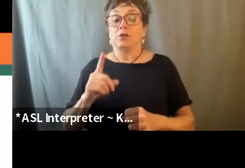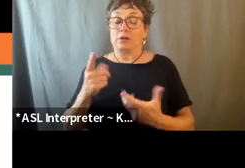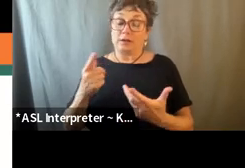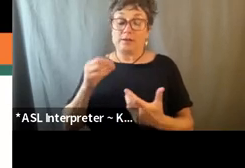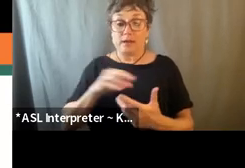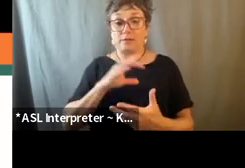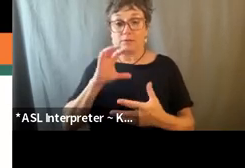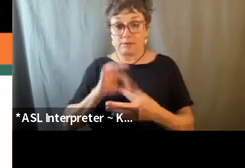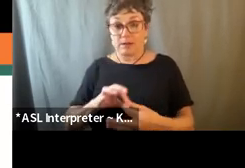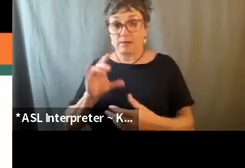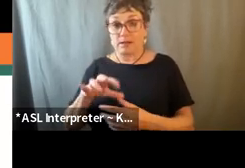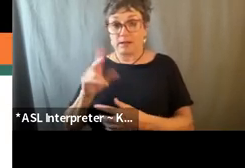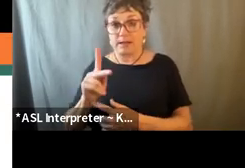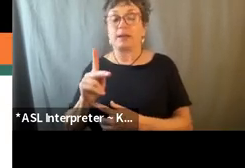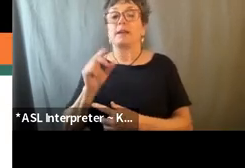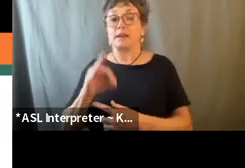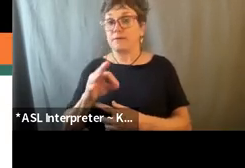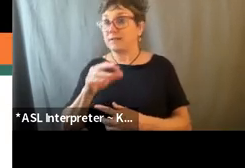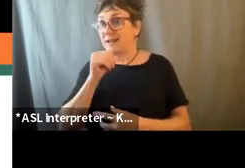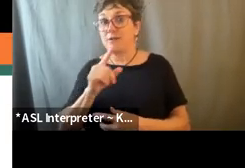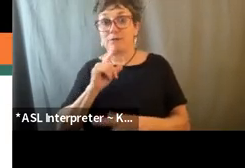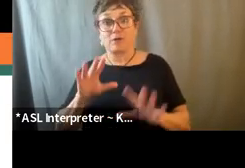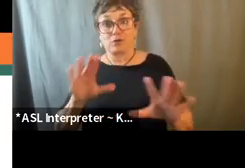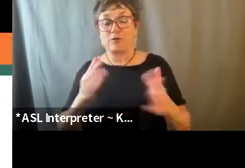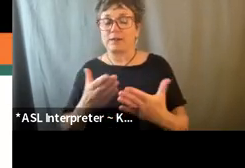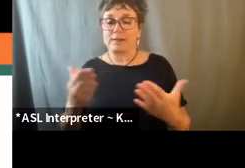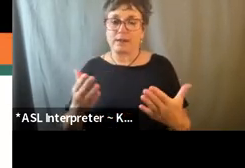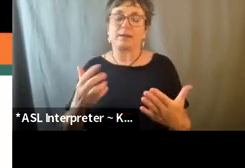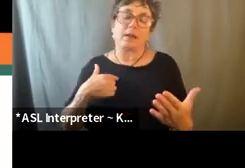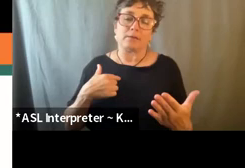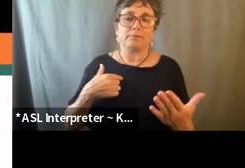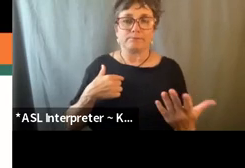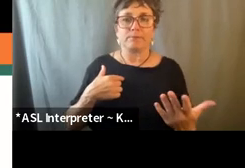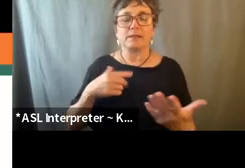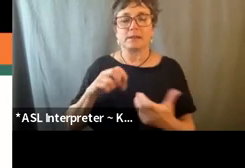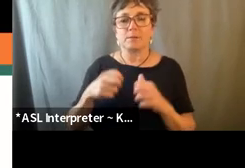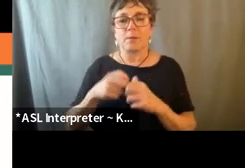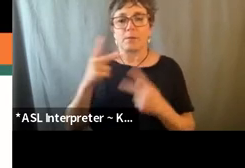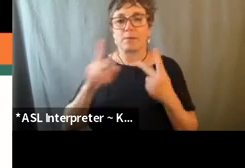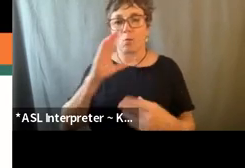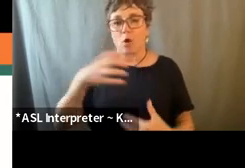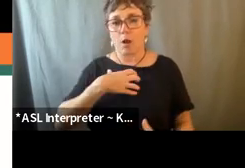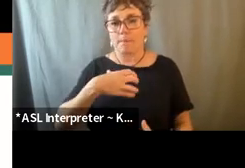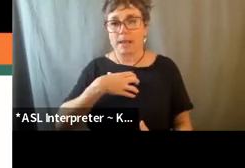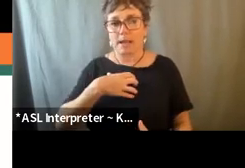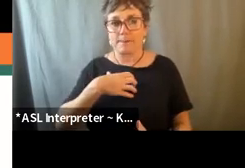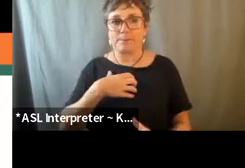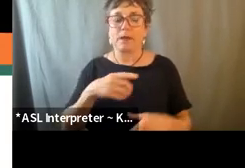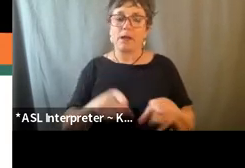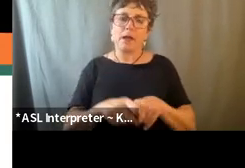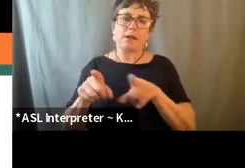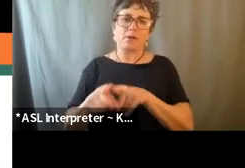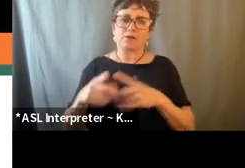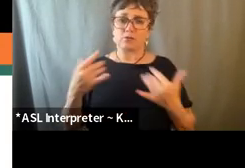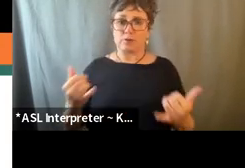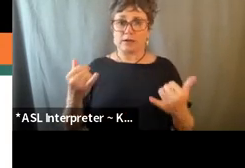complain. And so that's a really big thing. And I think another mistake that people can do is that, we now live in a world where